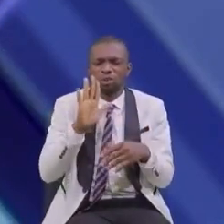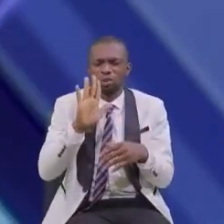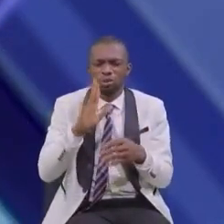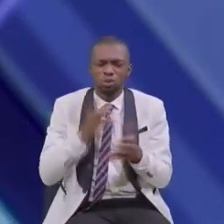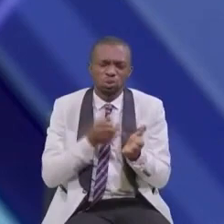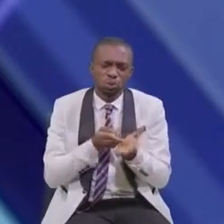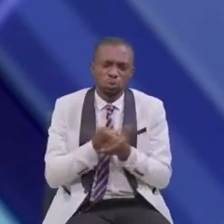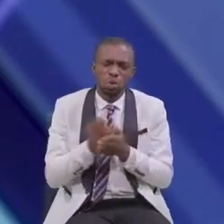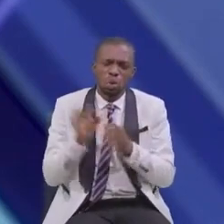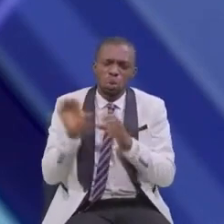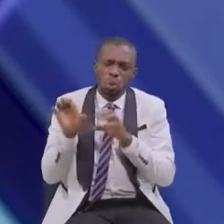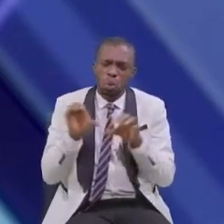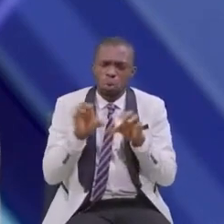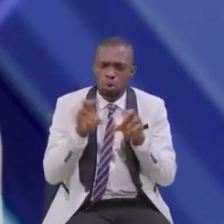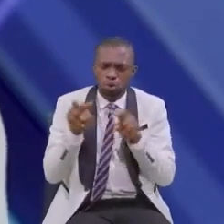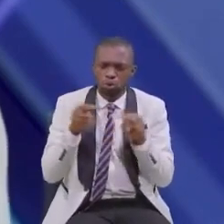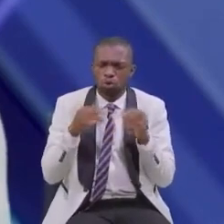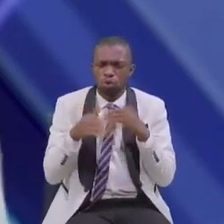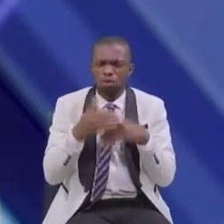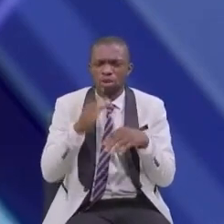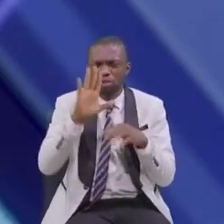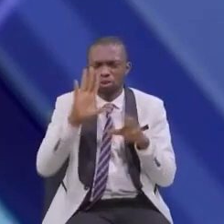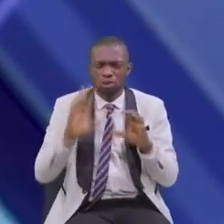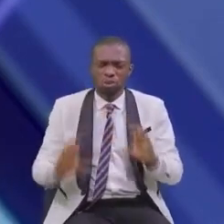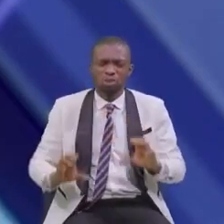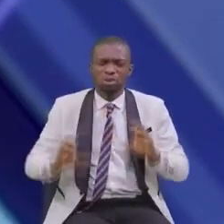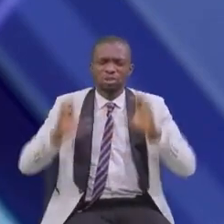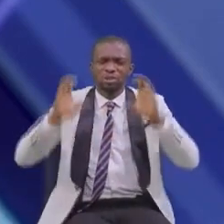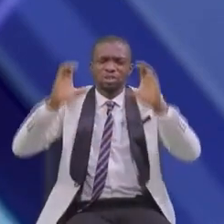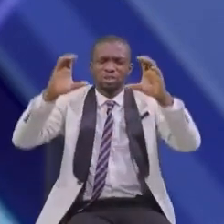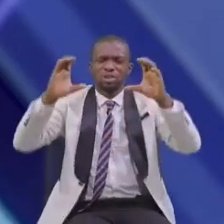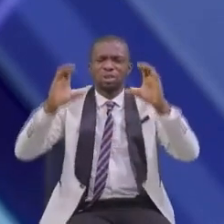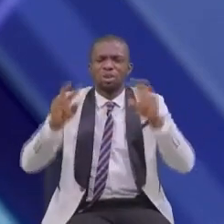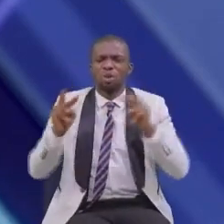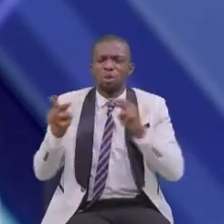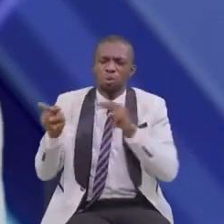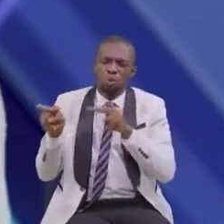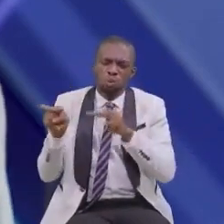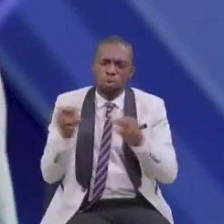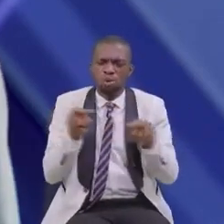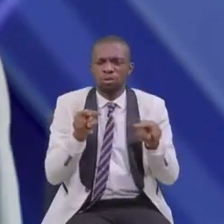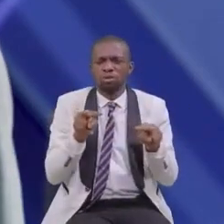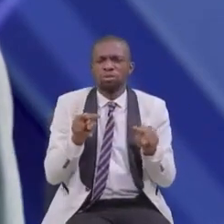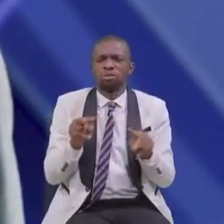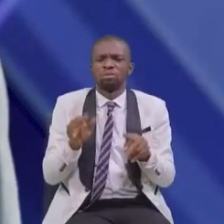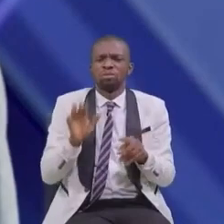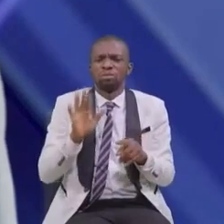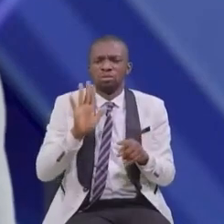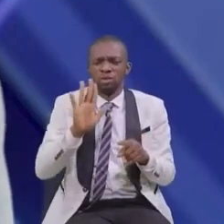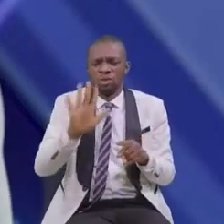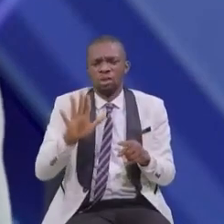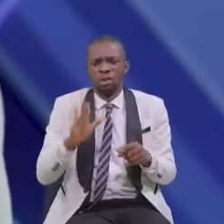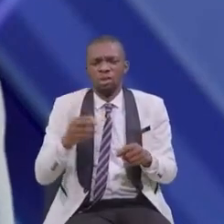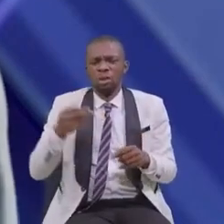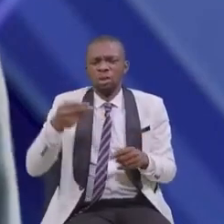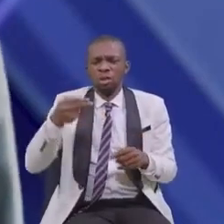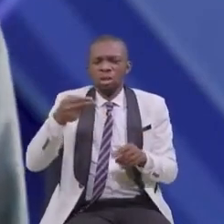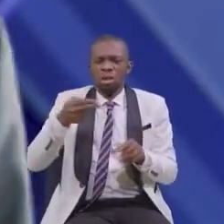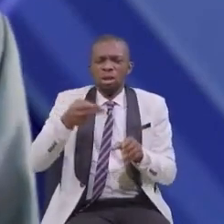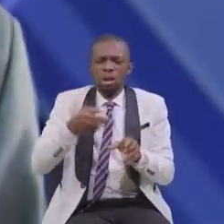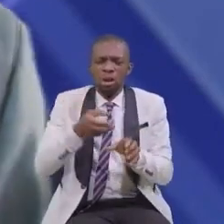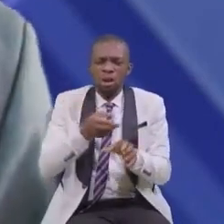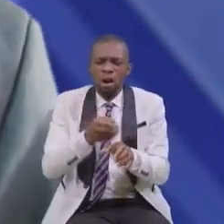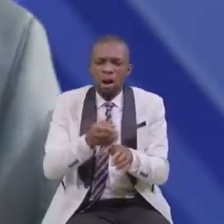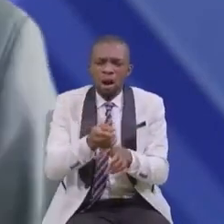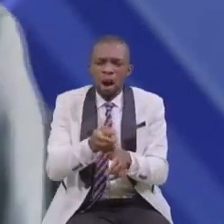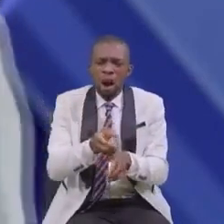your consecrations, and watch over also your heritage. We have a